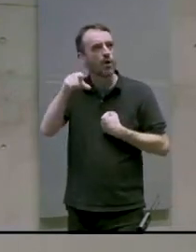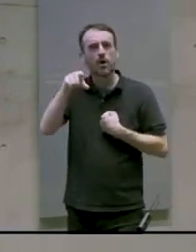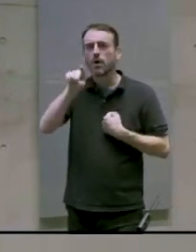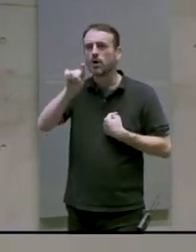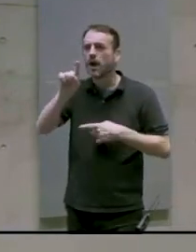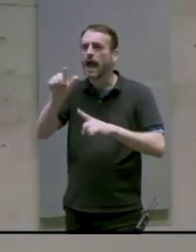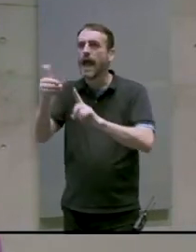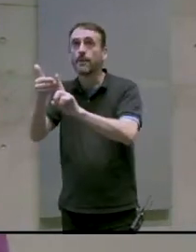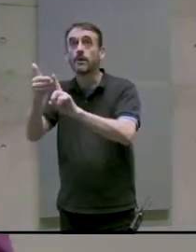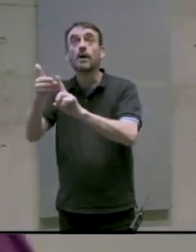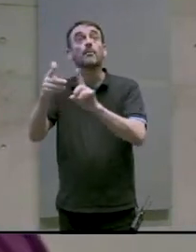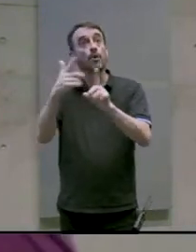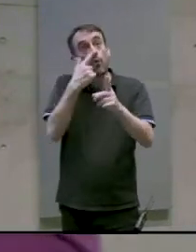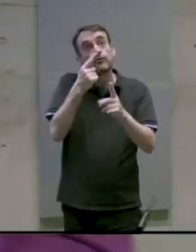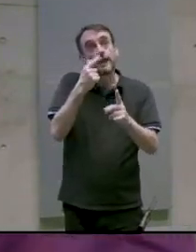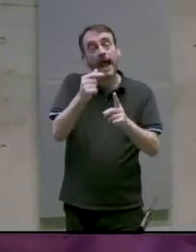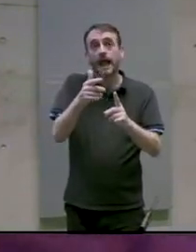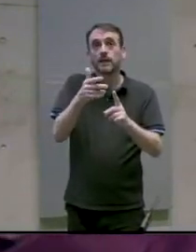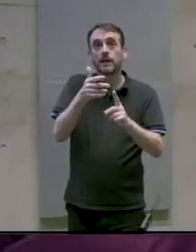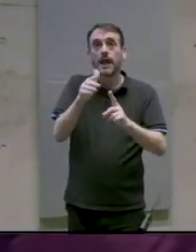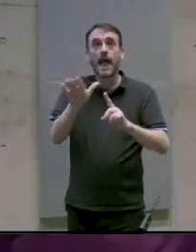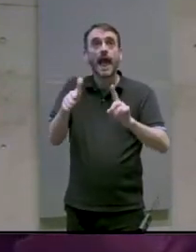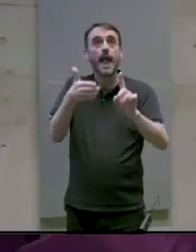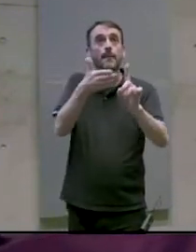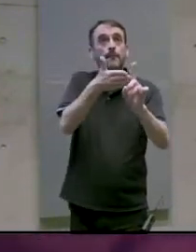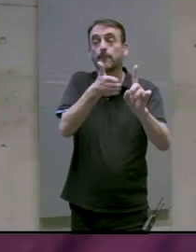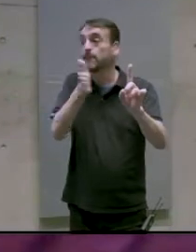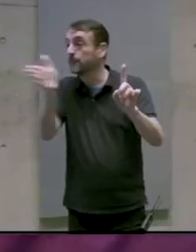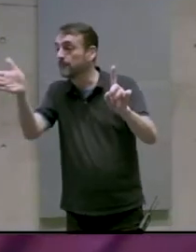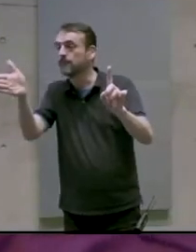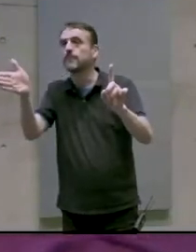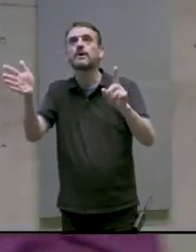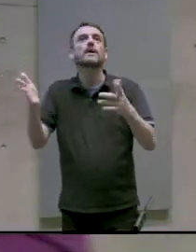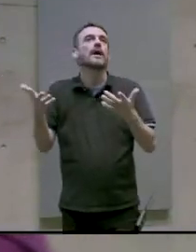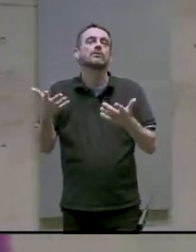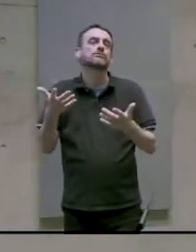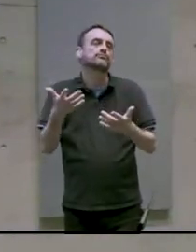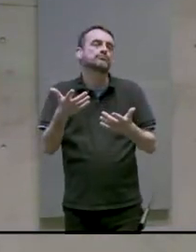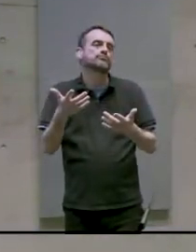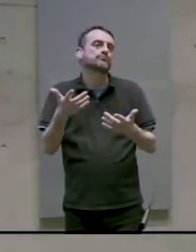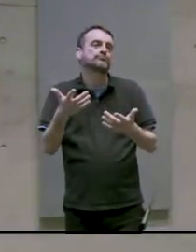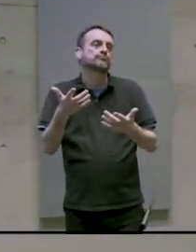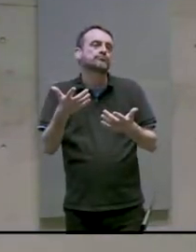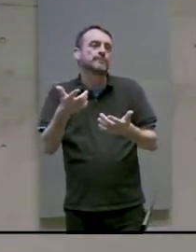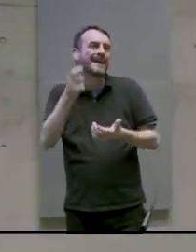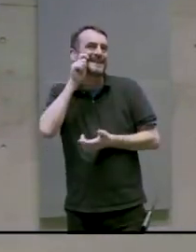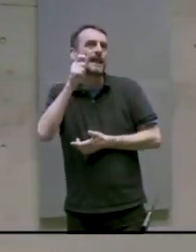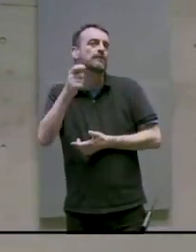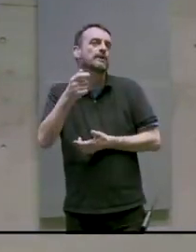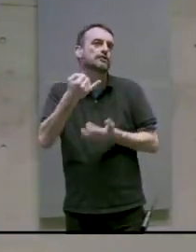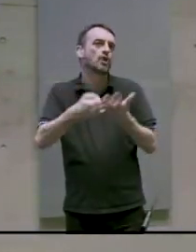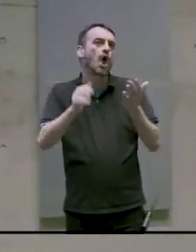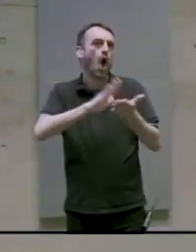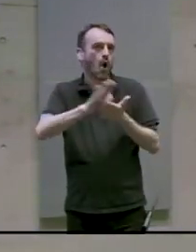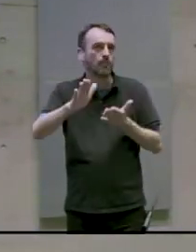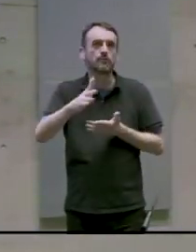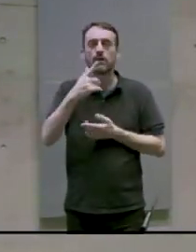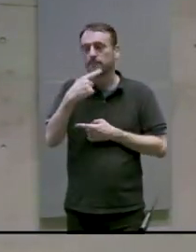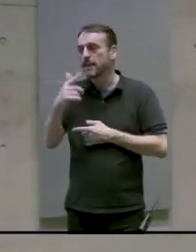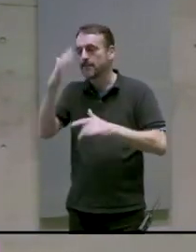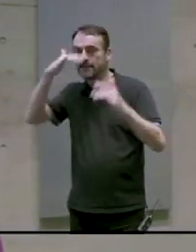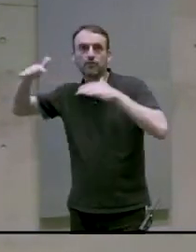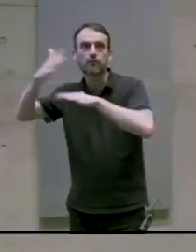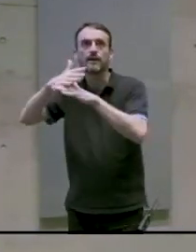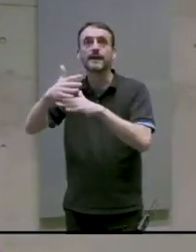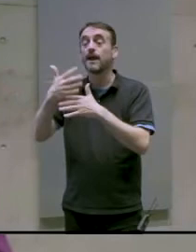what they thought. So Sherlock Holmes, you assume you're going to solve the mystery, but you could have decided that you're going to play with the idea that they think that's